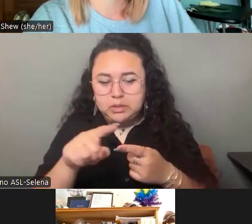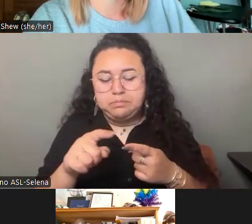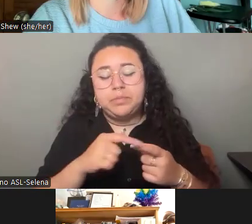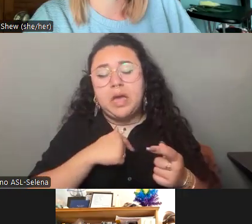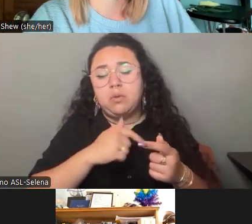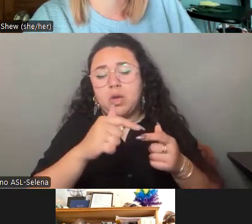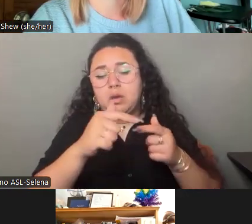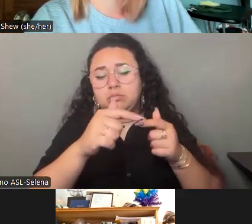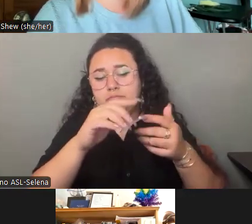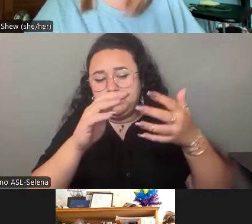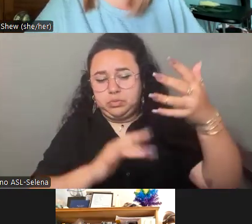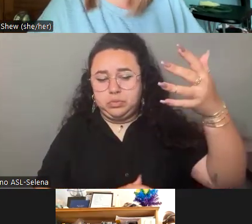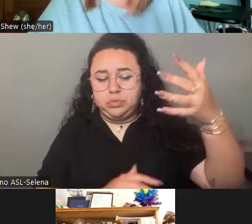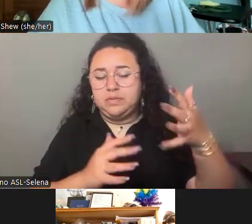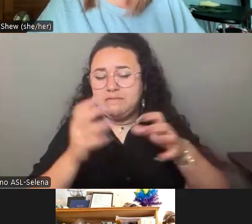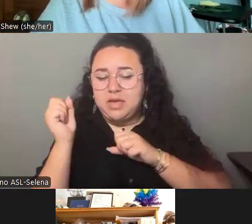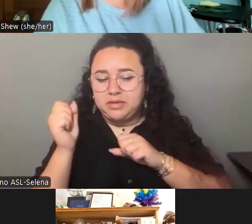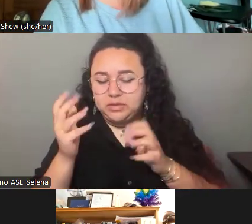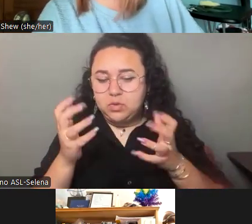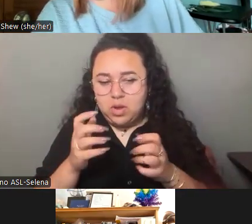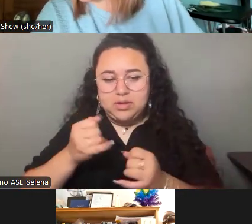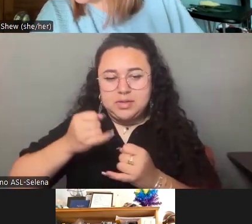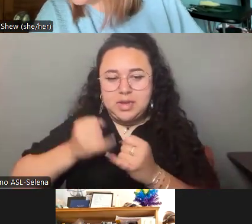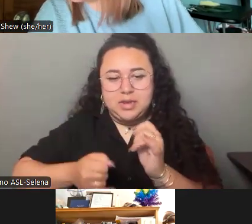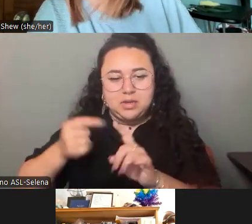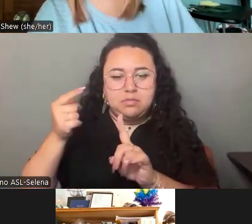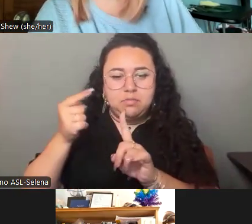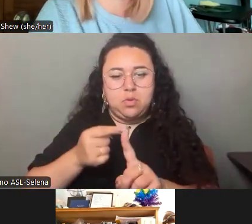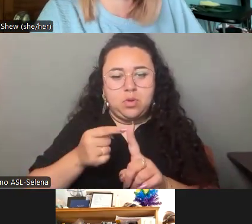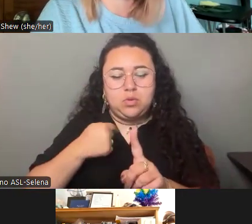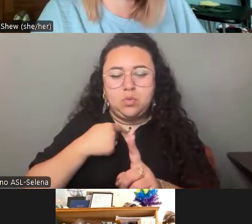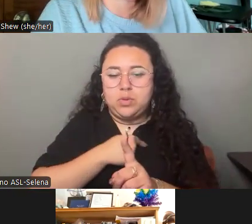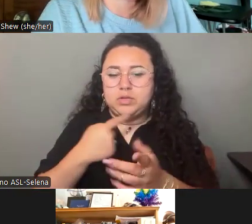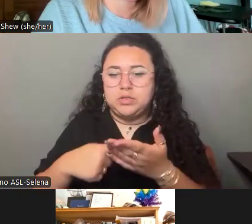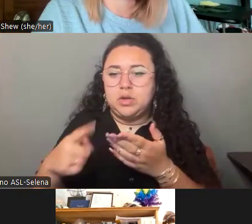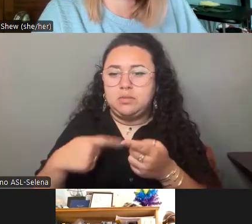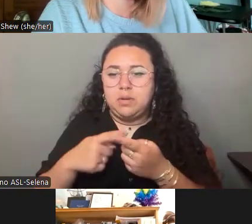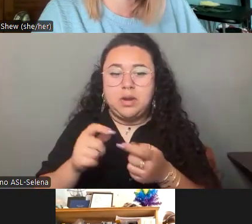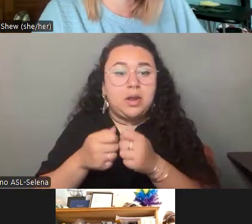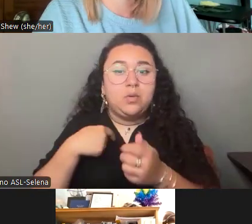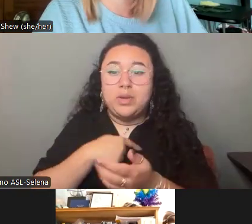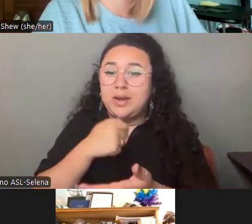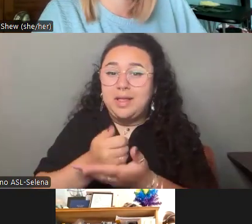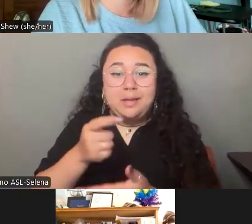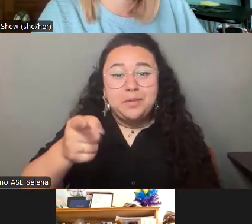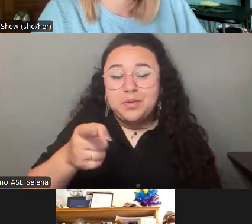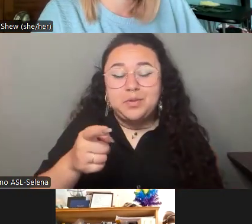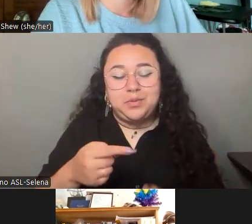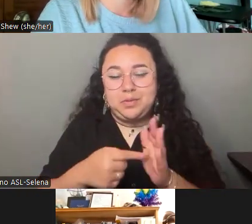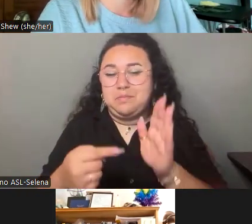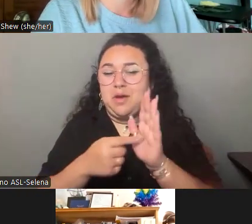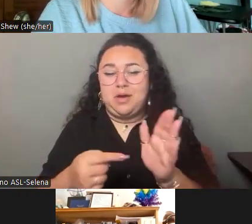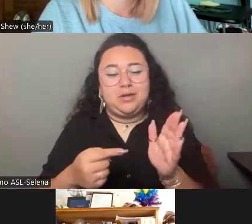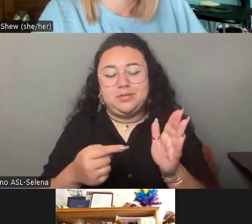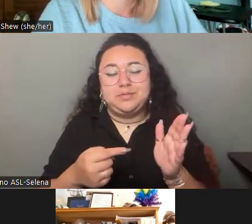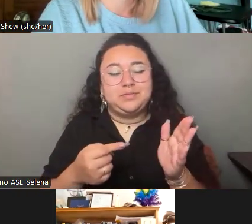everybody, because we want to get to the point where we talk to you about what we can do about all this, where we can model